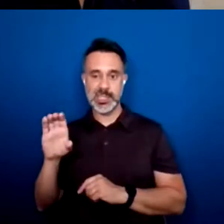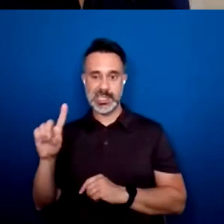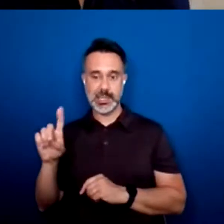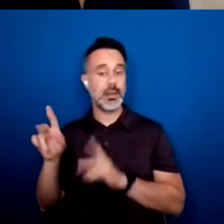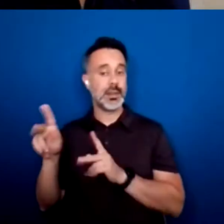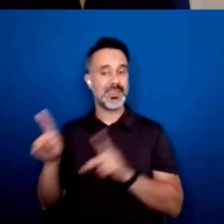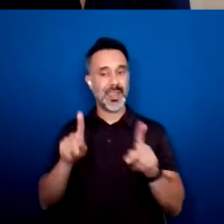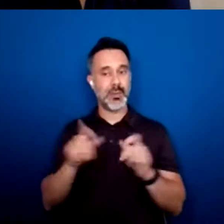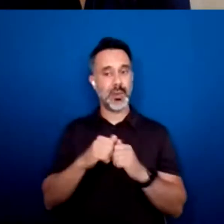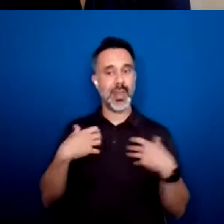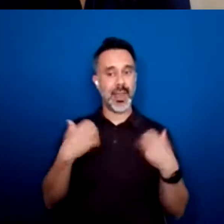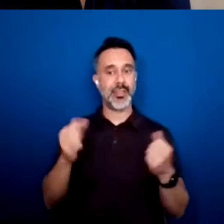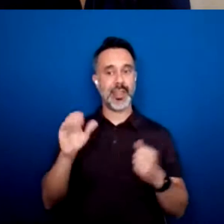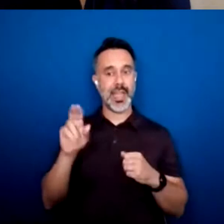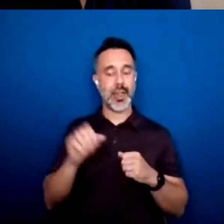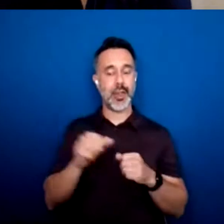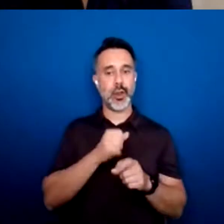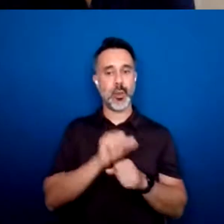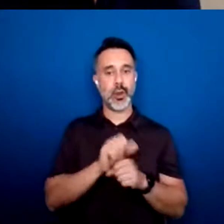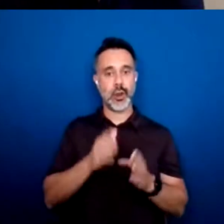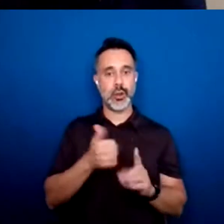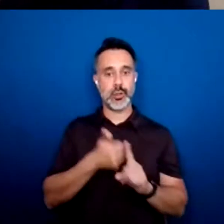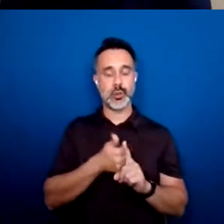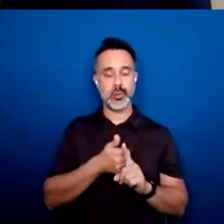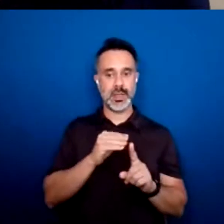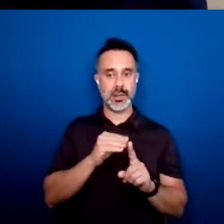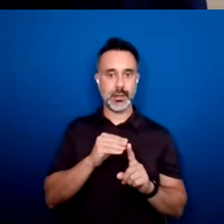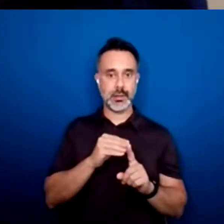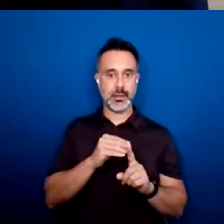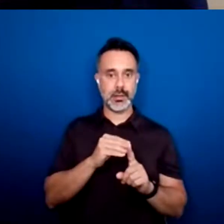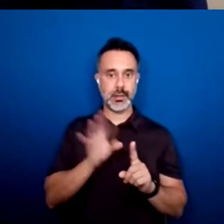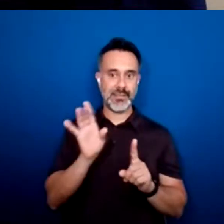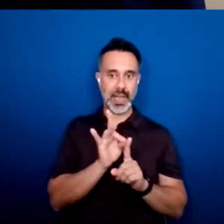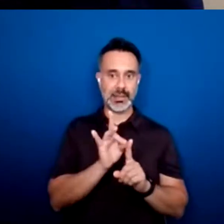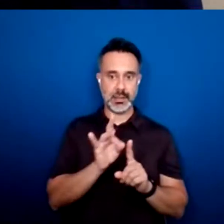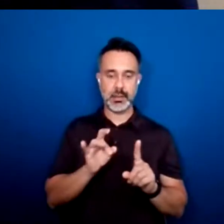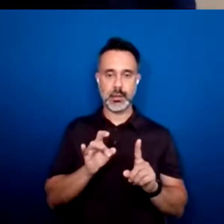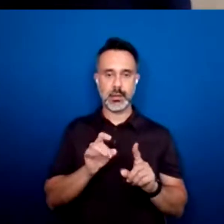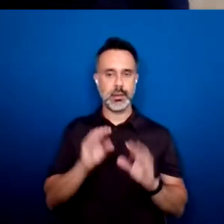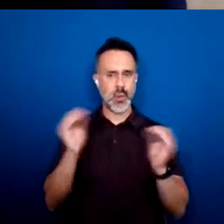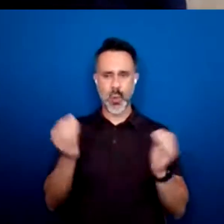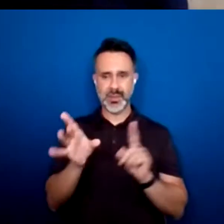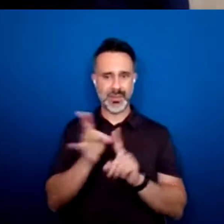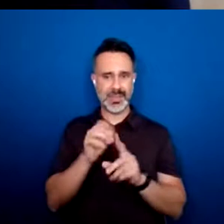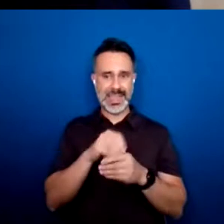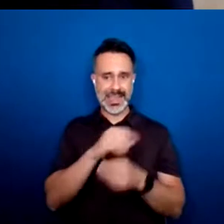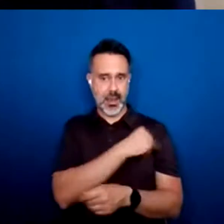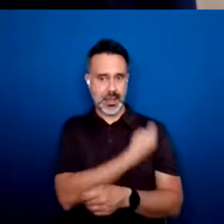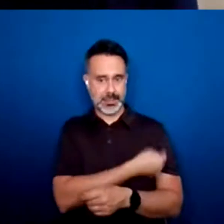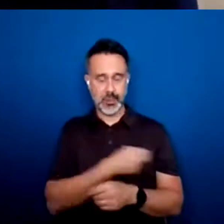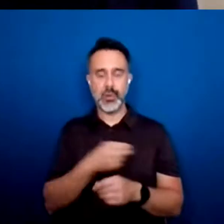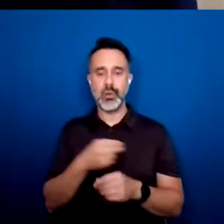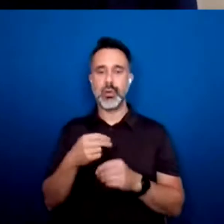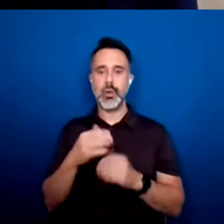infected. Almost nobody has been infected in the hospital. They've all been infected at home,